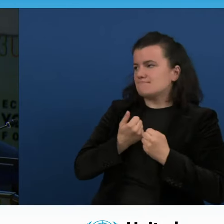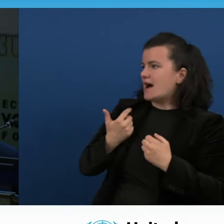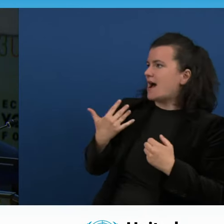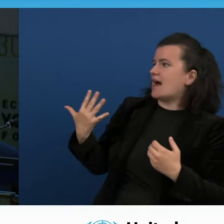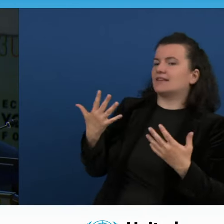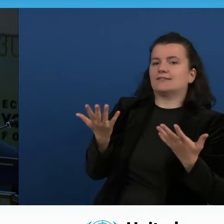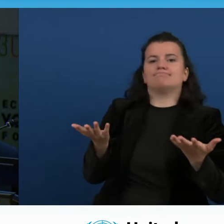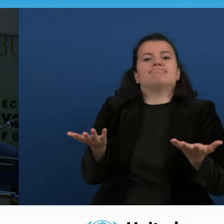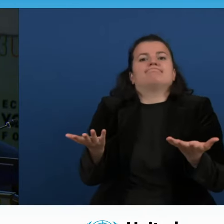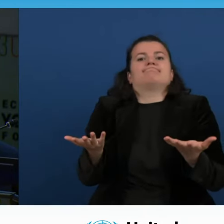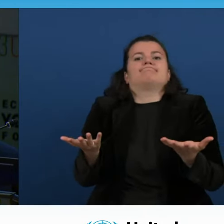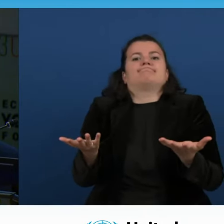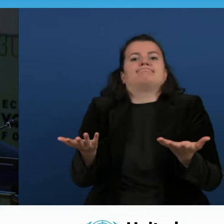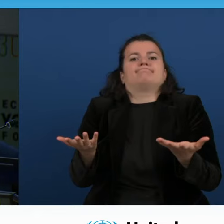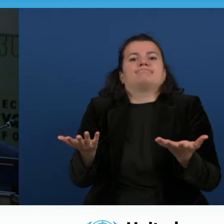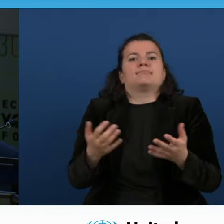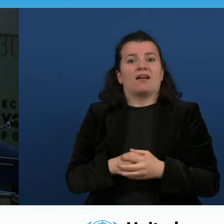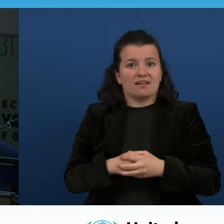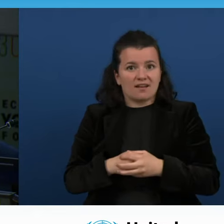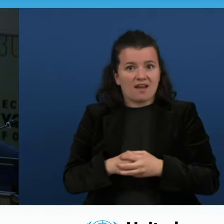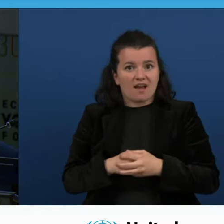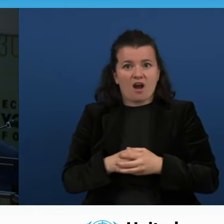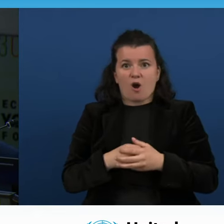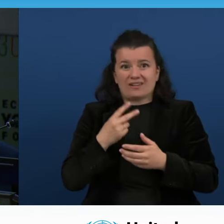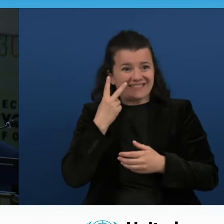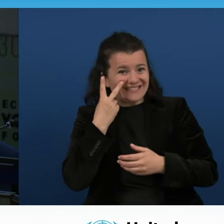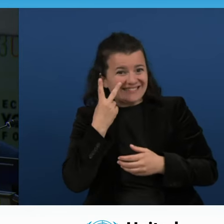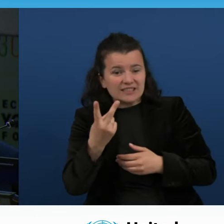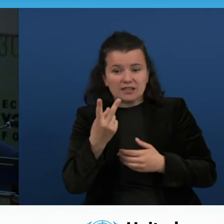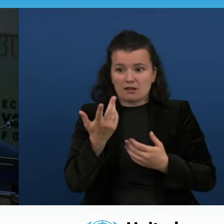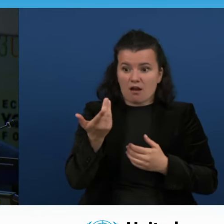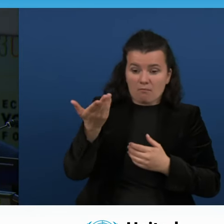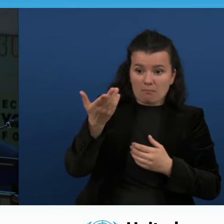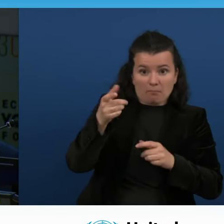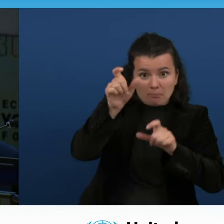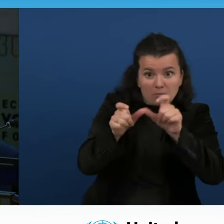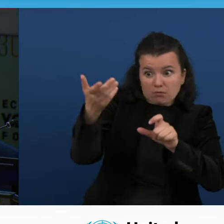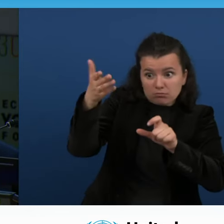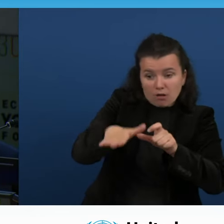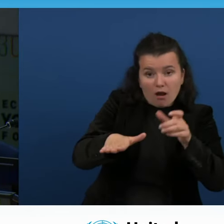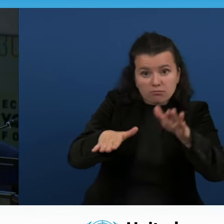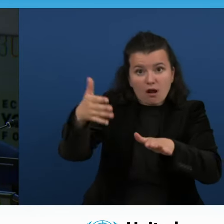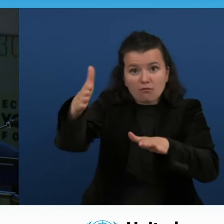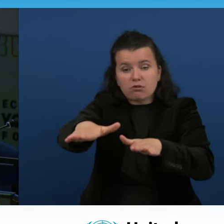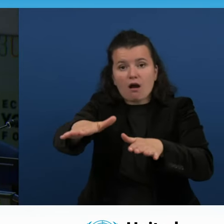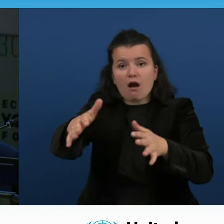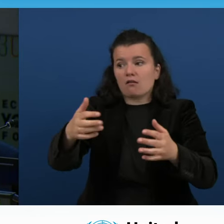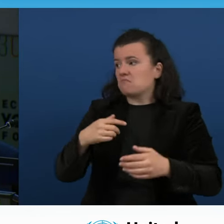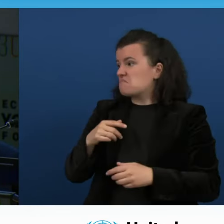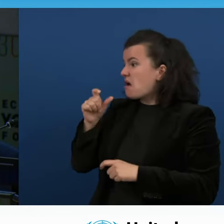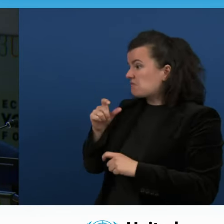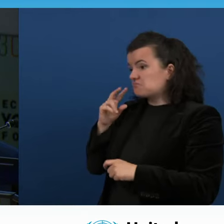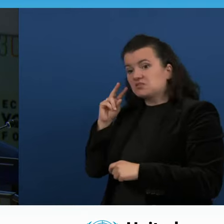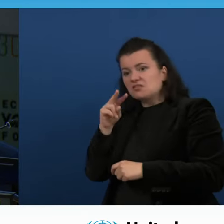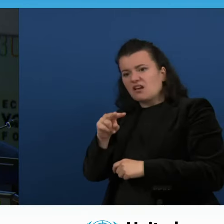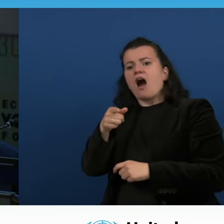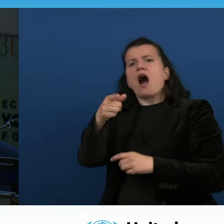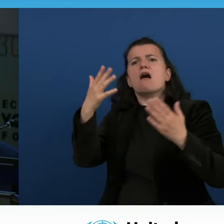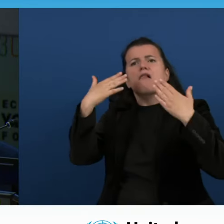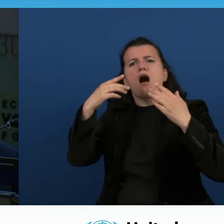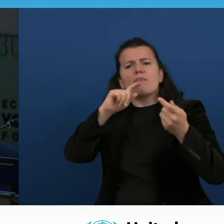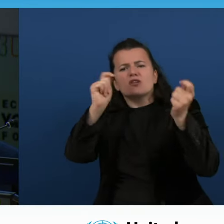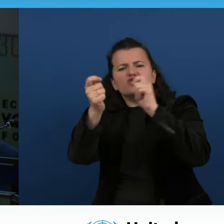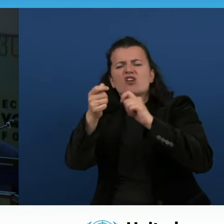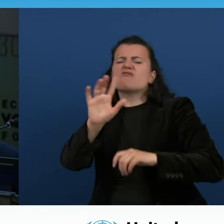lately, many people are not aware that these are due to climate change. So we really need to raise awareness about this and to show each and every